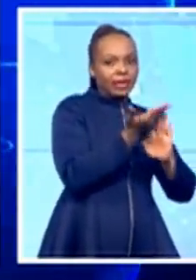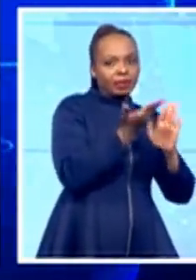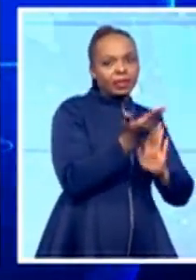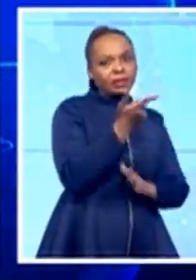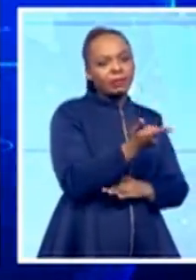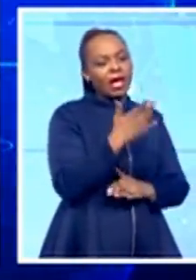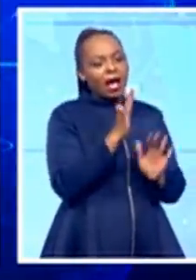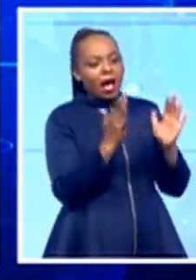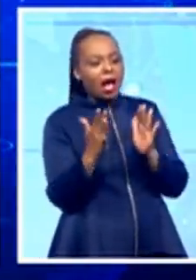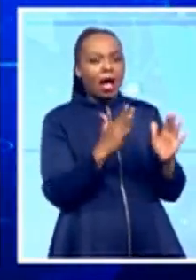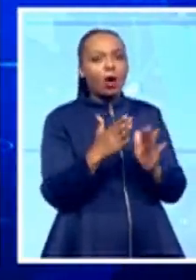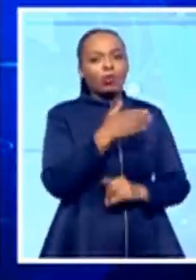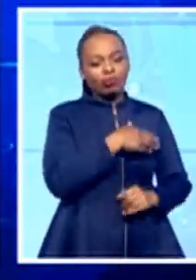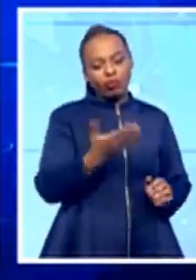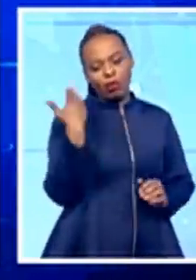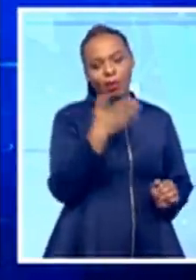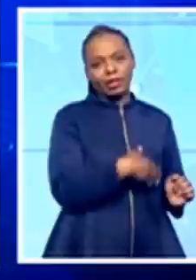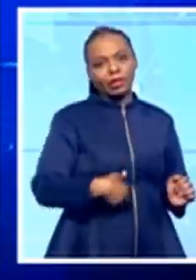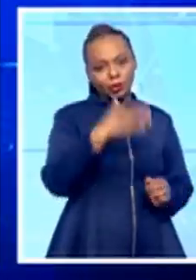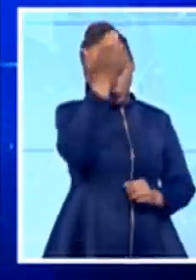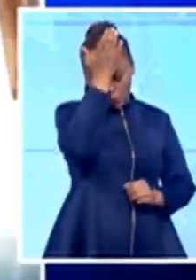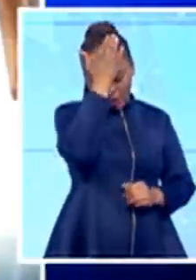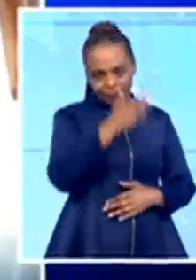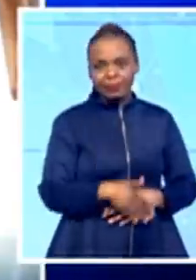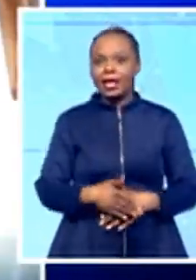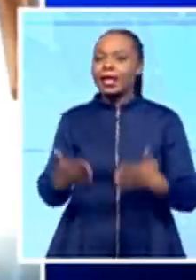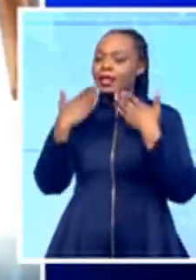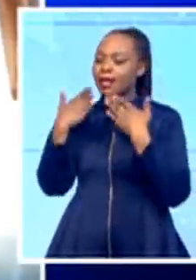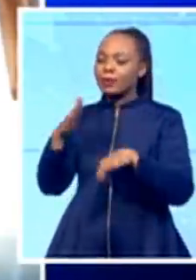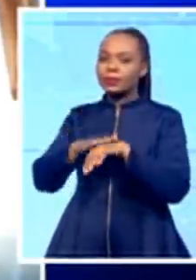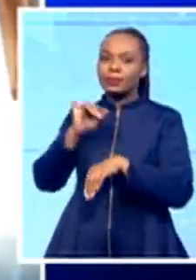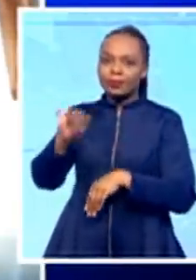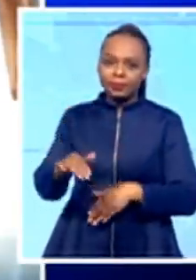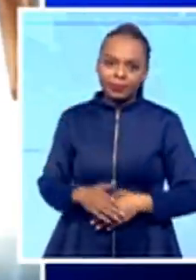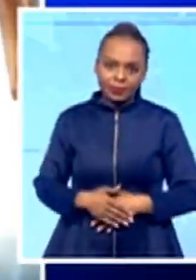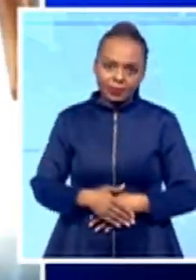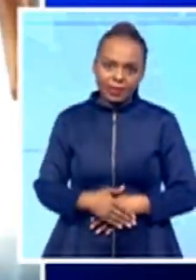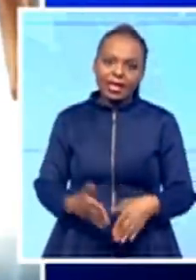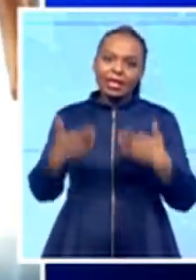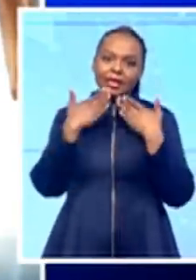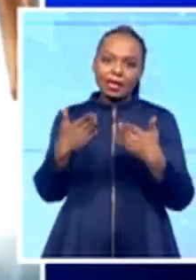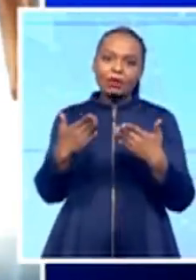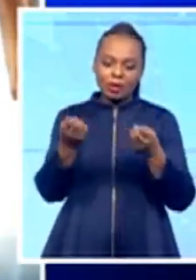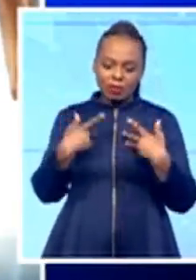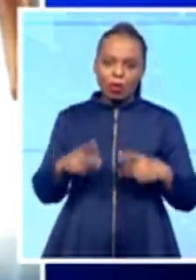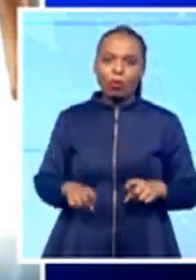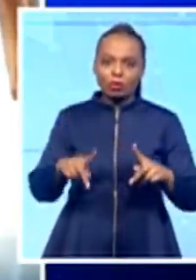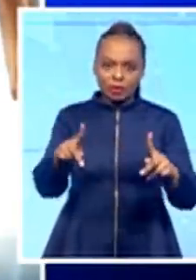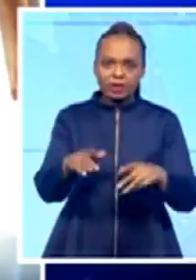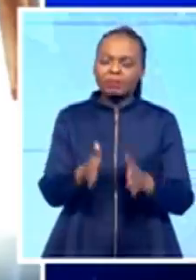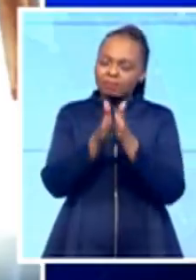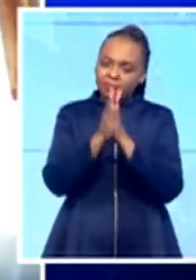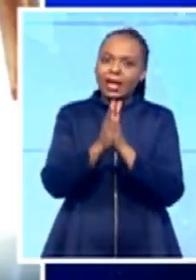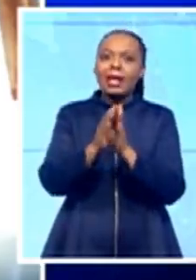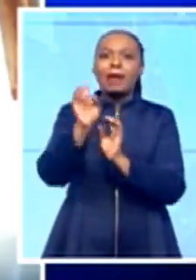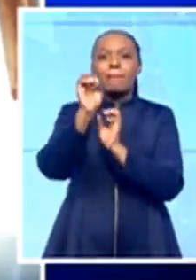Thank you very much. And also, let me use this opportunity again to just call upon media to stop harassing President Zuma family and asking